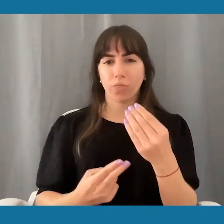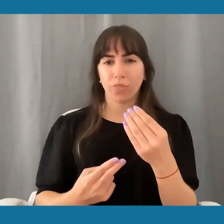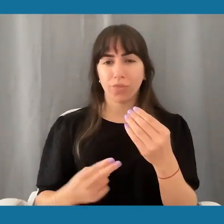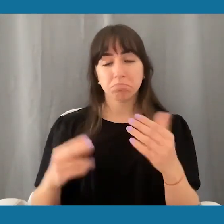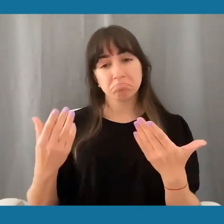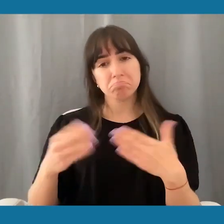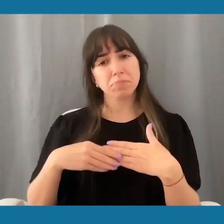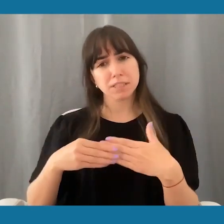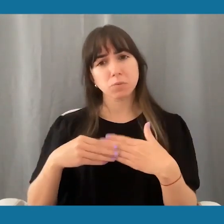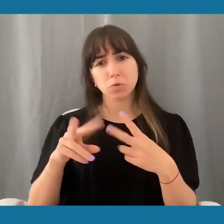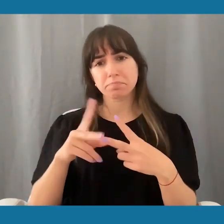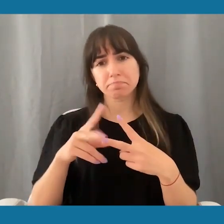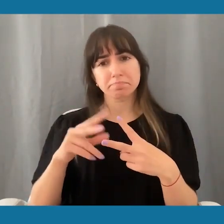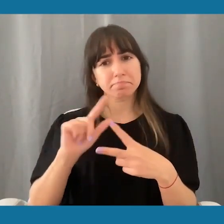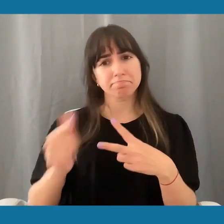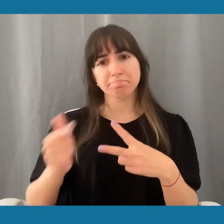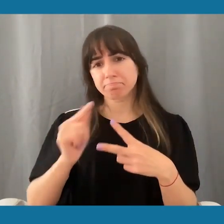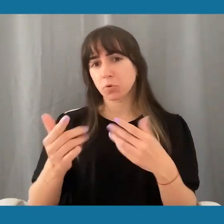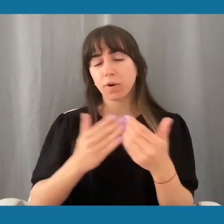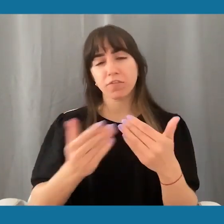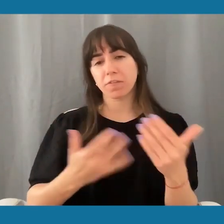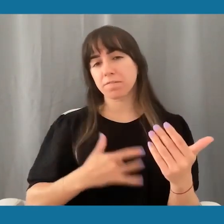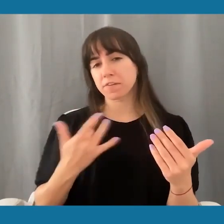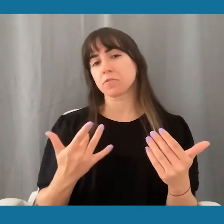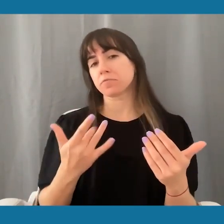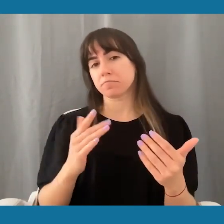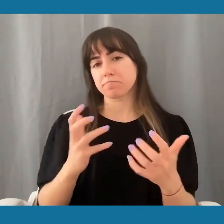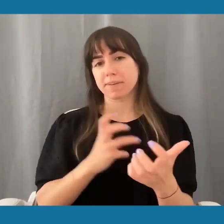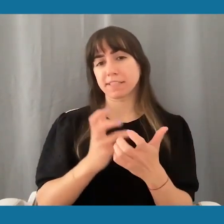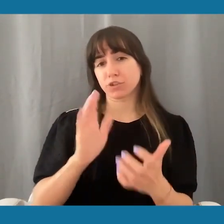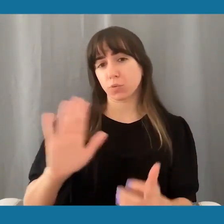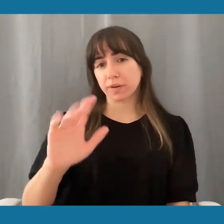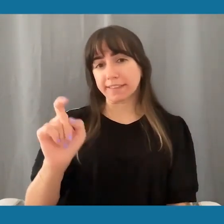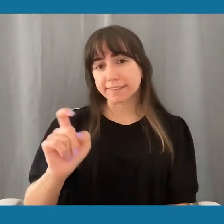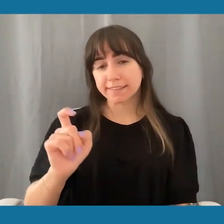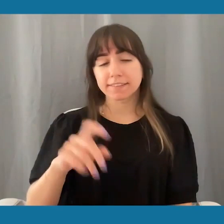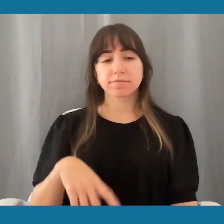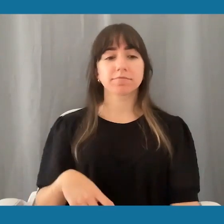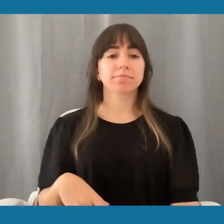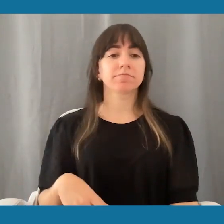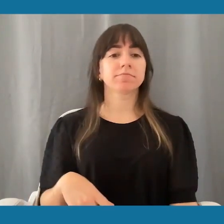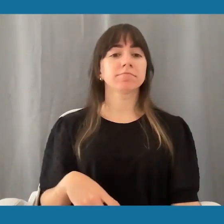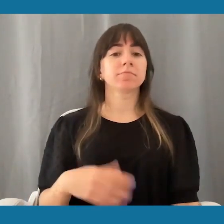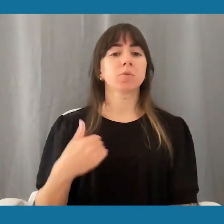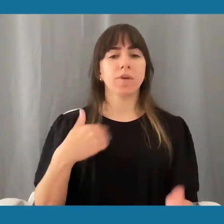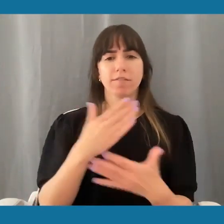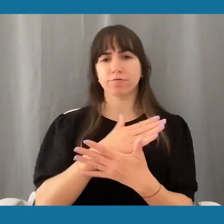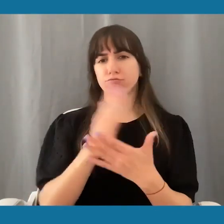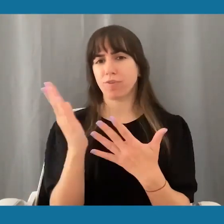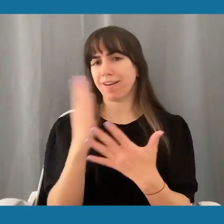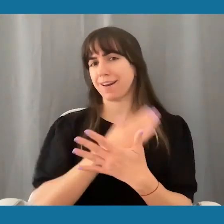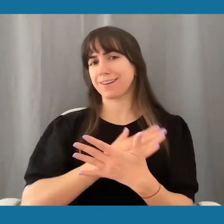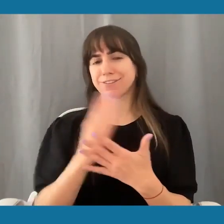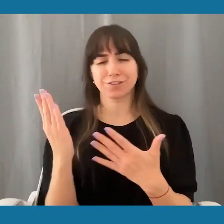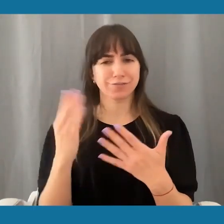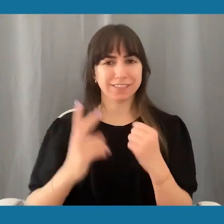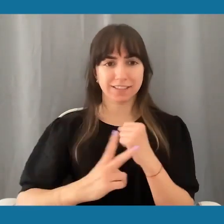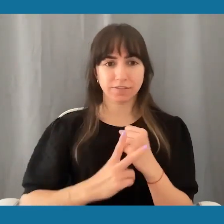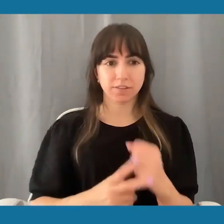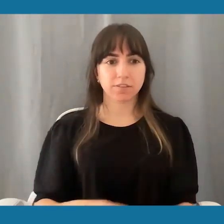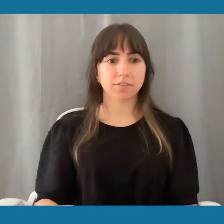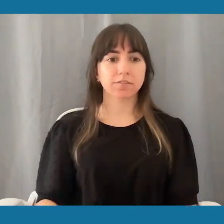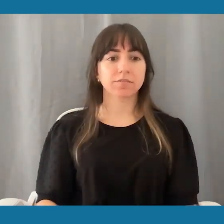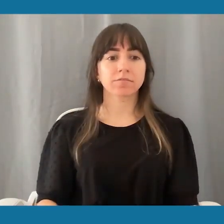investment options. One, the basic FDIC insured savings fund, where you can chuck money in. It will earn a little bit of interest each